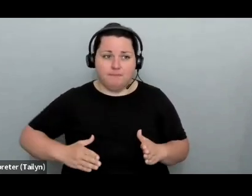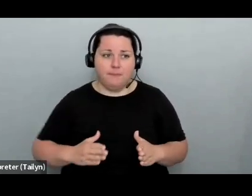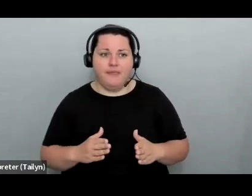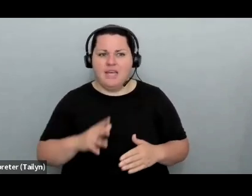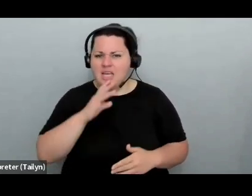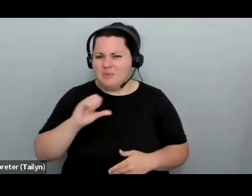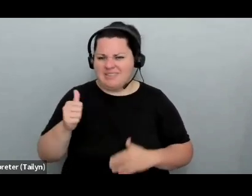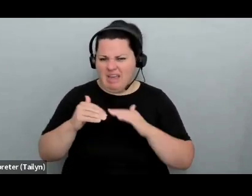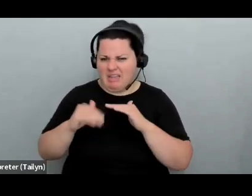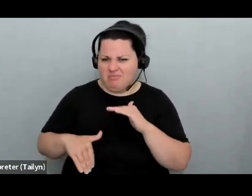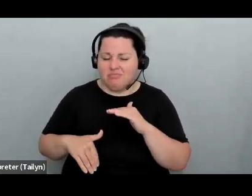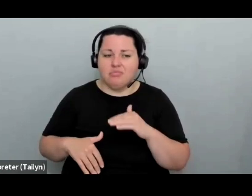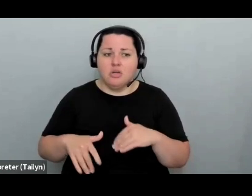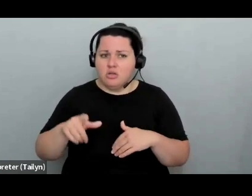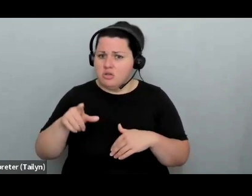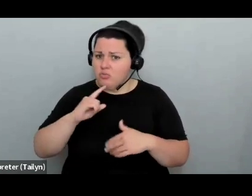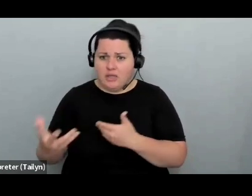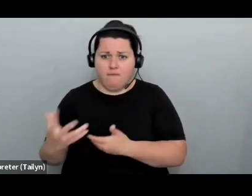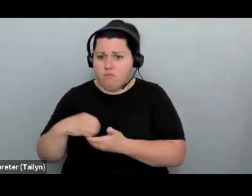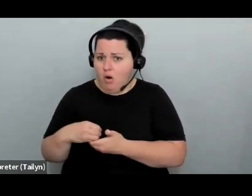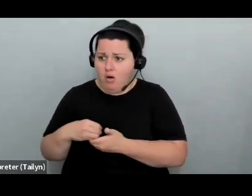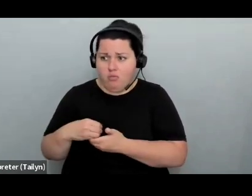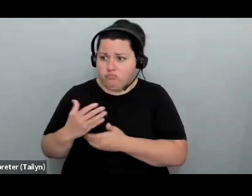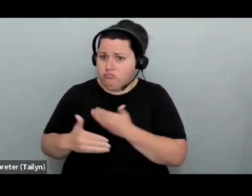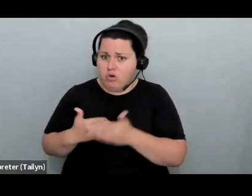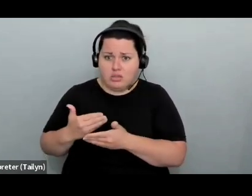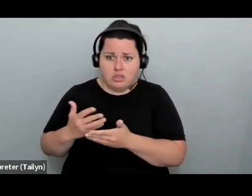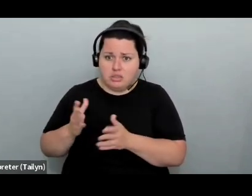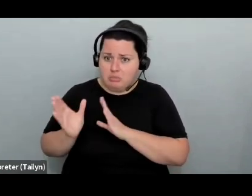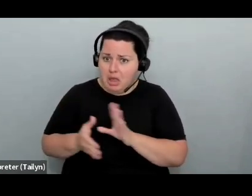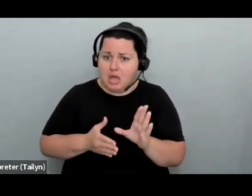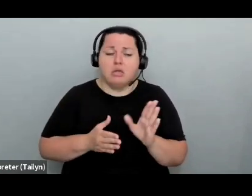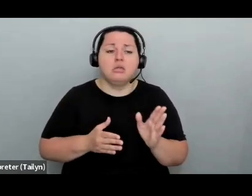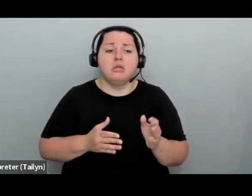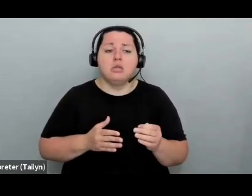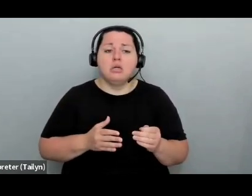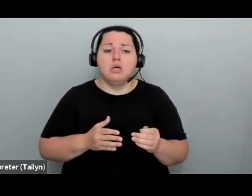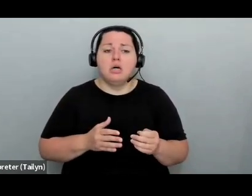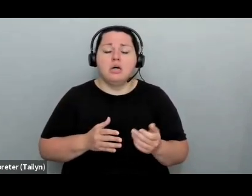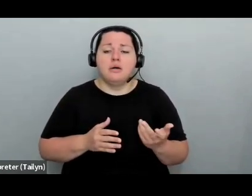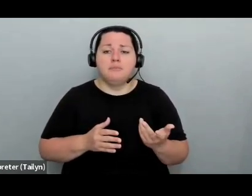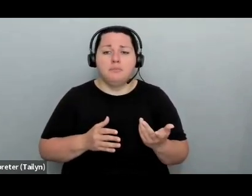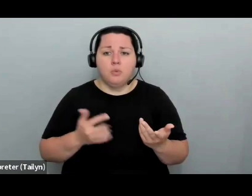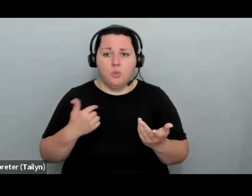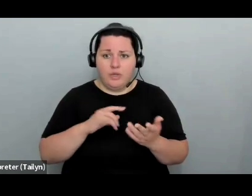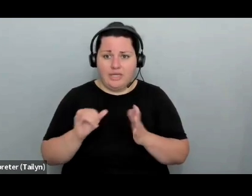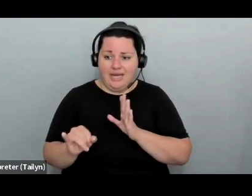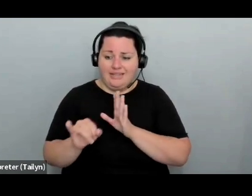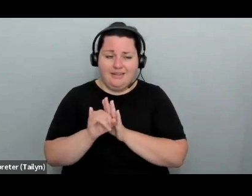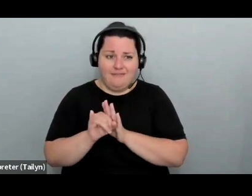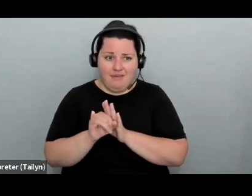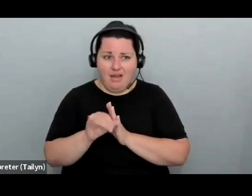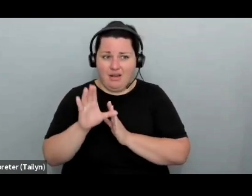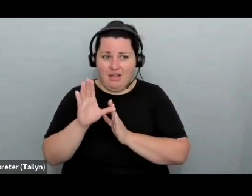the age of 10, was very involved in the process. Some of the things that I think we identified, where does